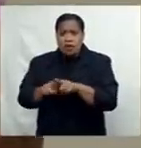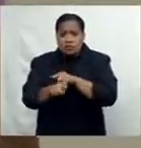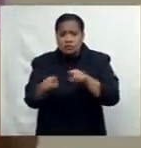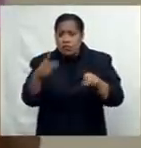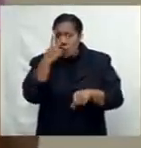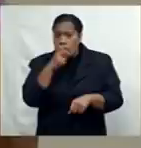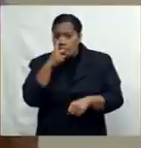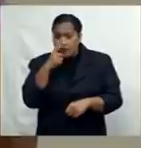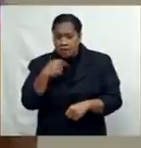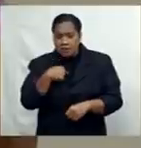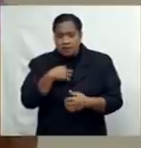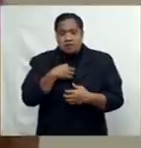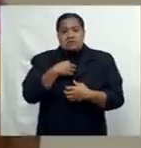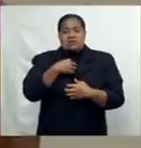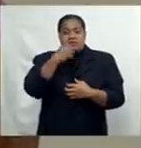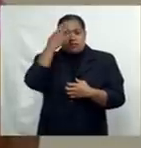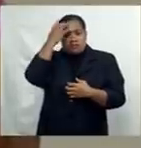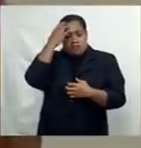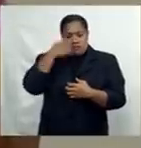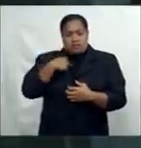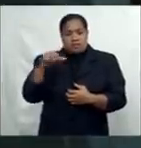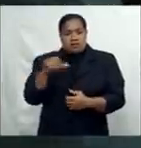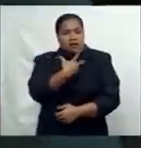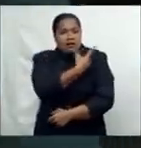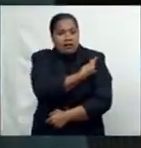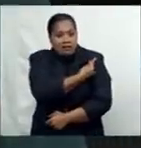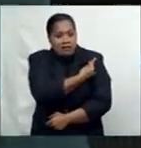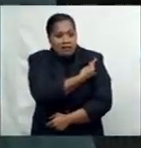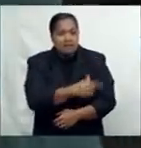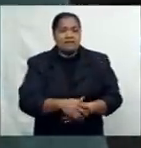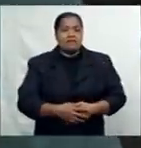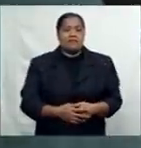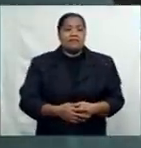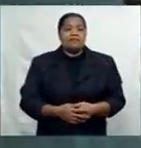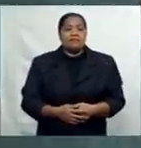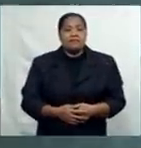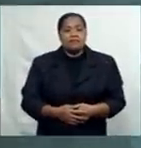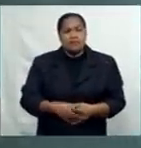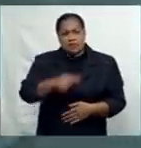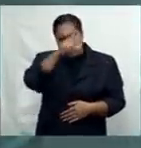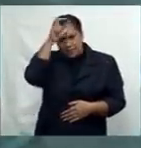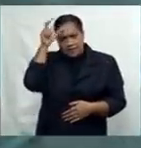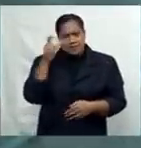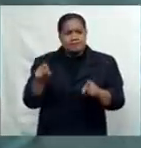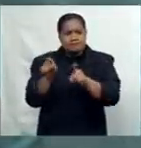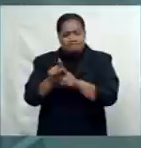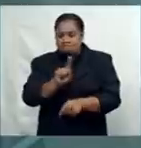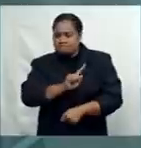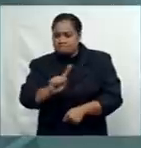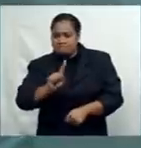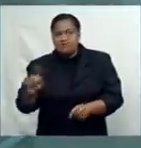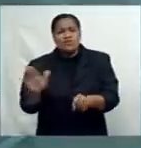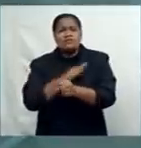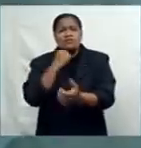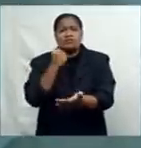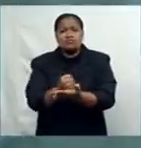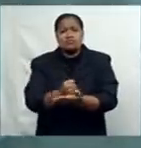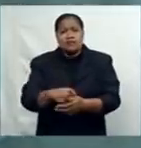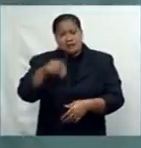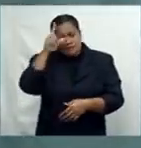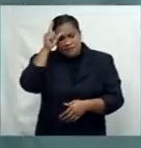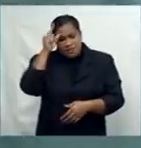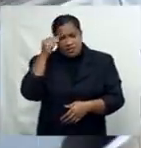told myself that I need to be vaccinated. Nurses also went beyond their boundaries to ensure Fijians with special needs